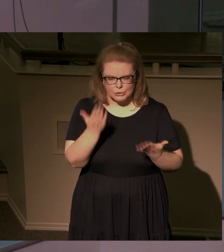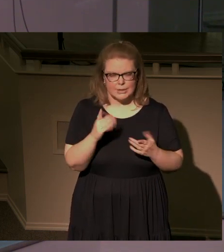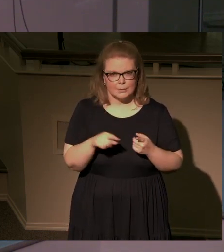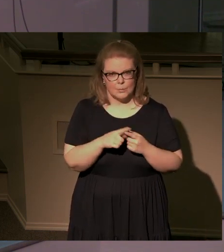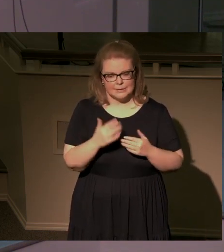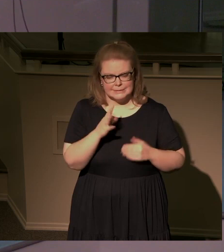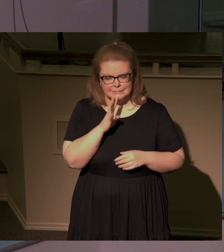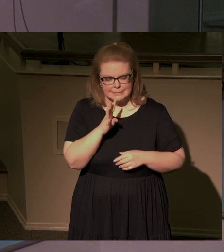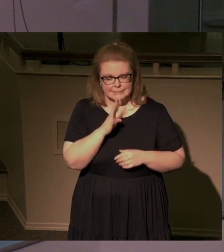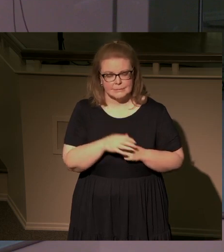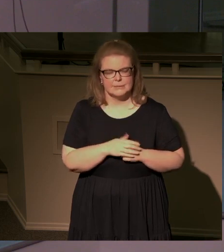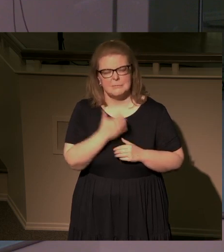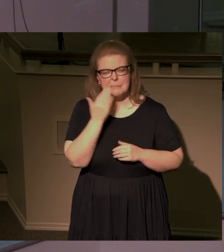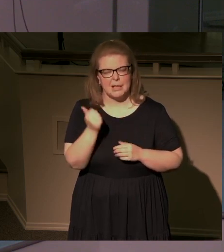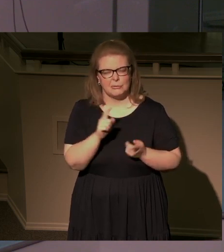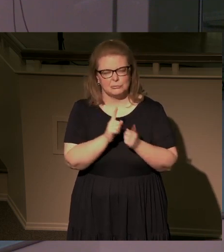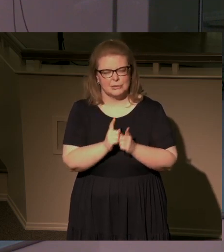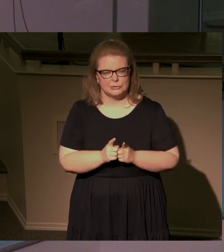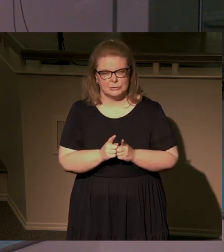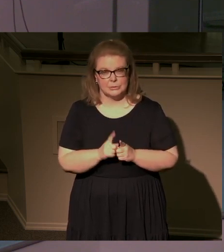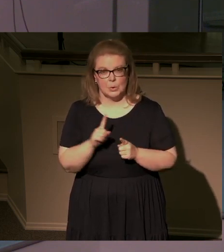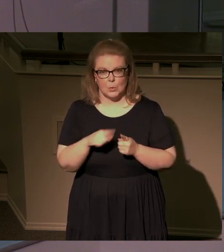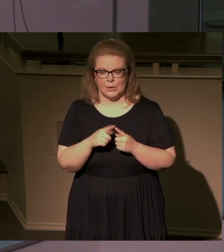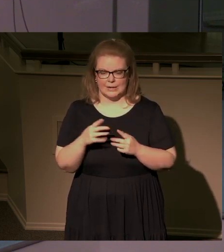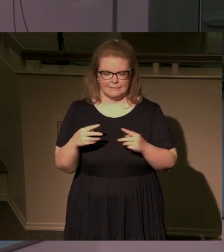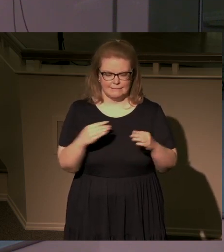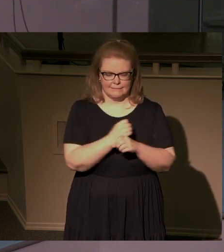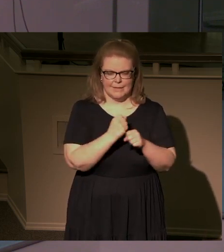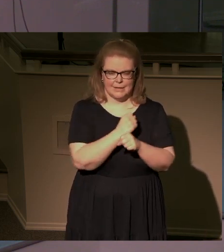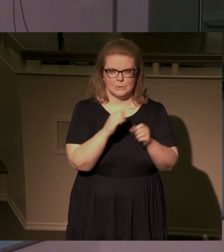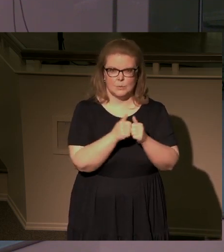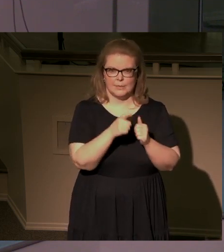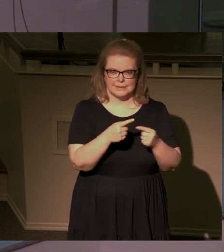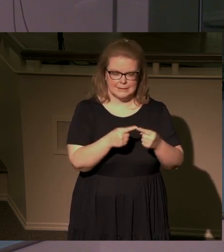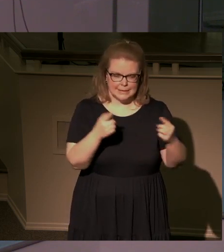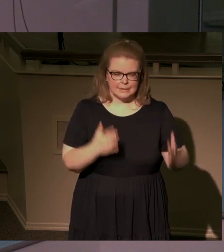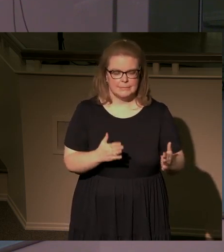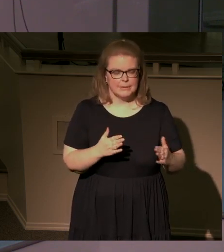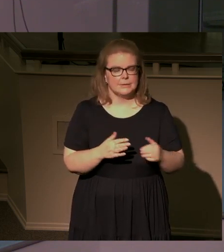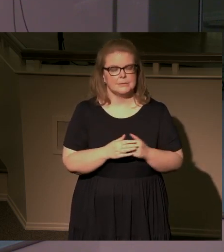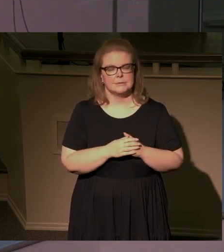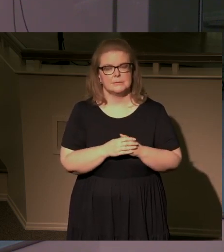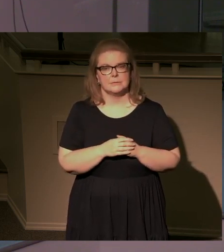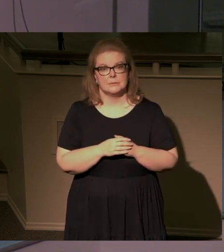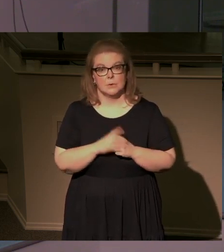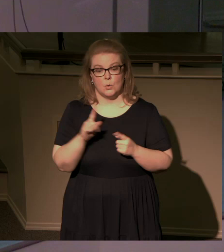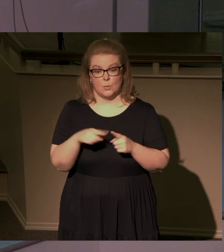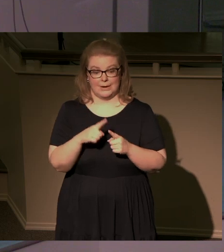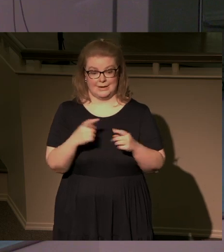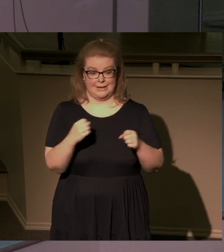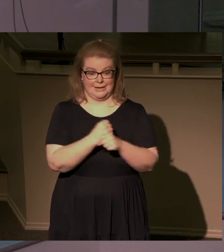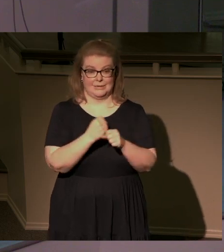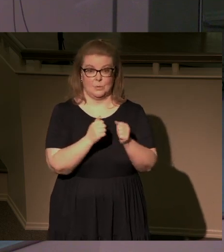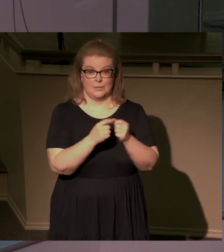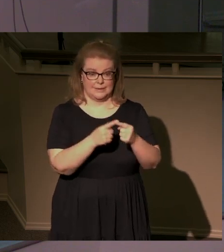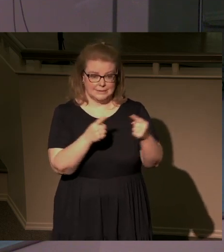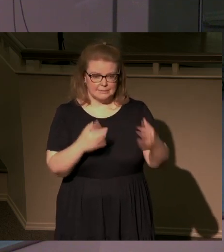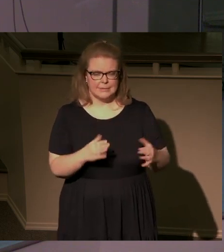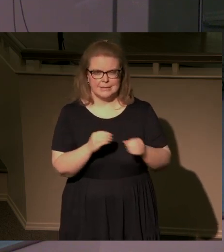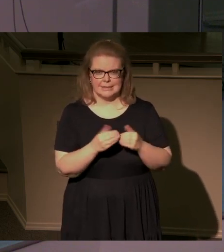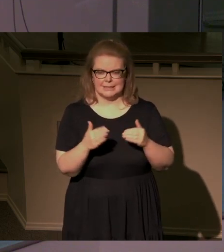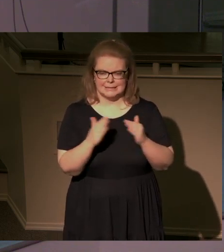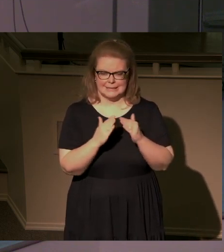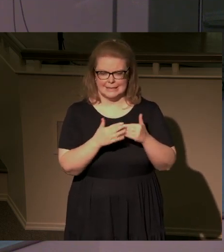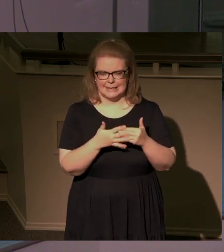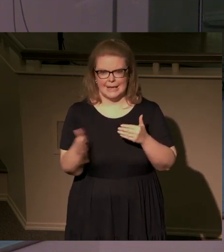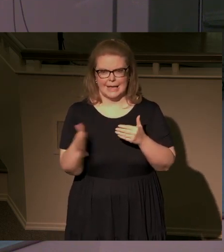some better translations. "When he contends with his enemies in the gates." When he contends with his enemies in the city gates.